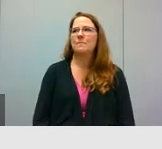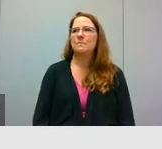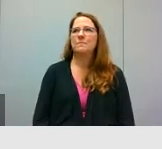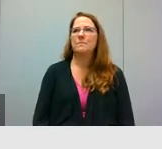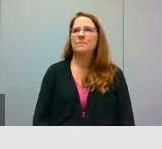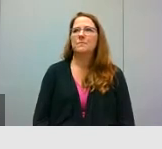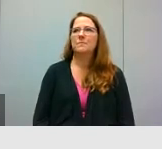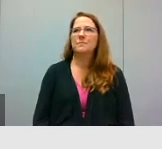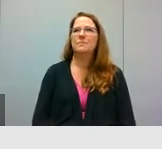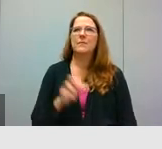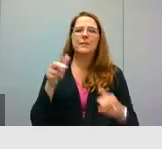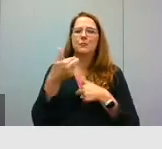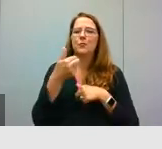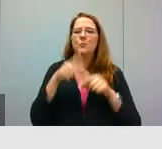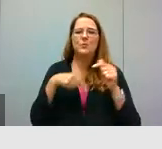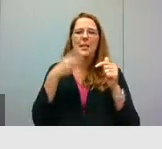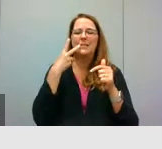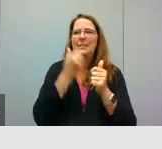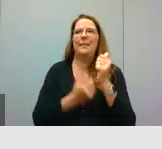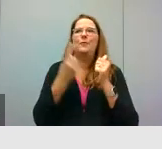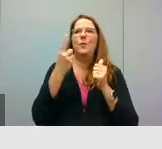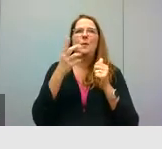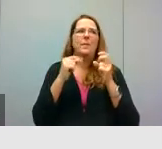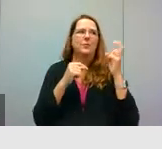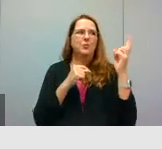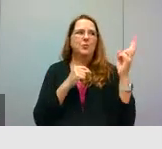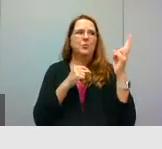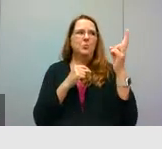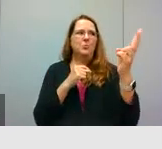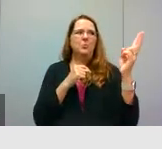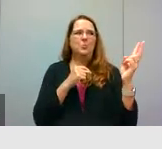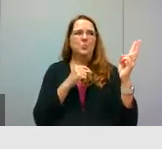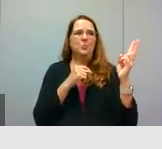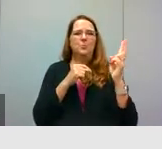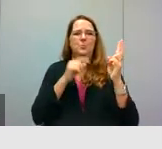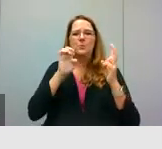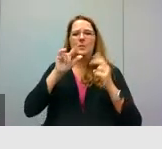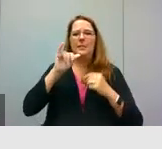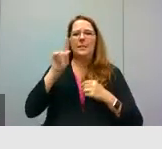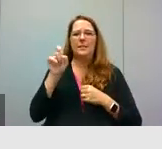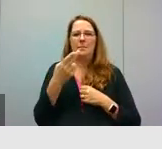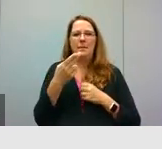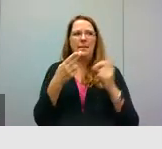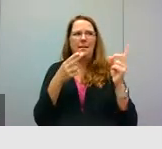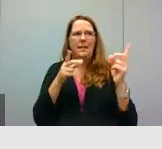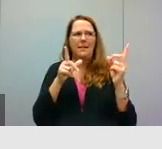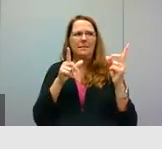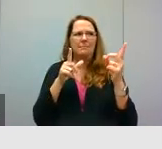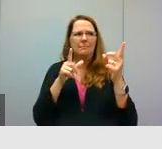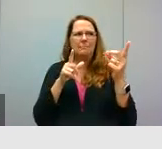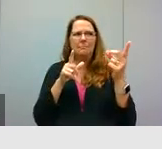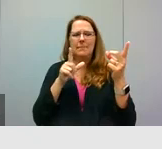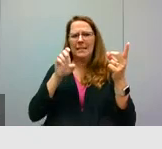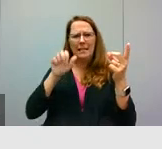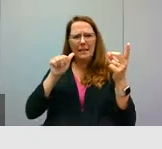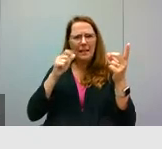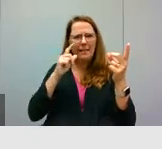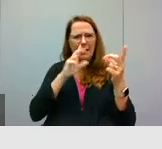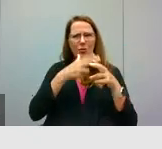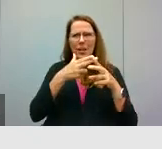So if I go into the Zoom system, is that how what you guys want me to do, Lauren? Should I just, Yeah,